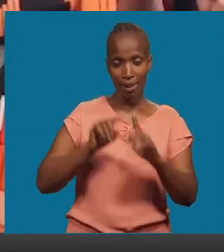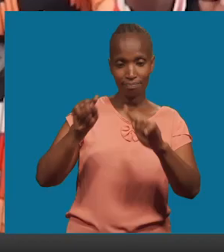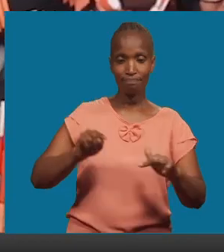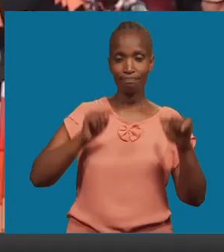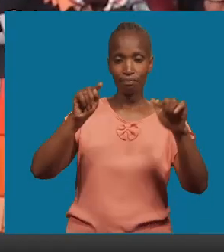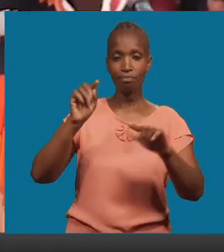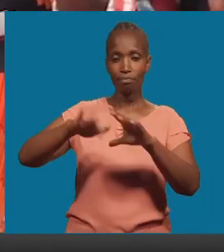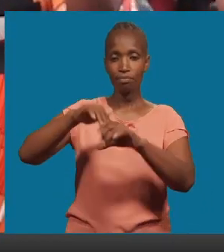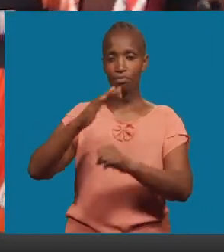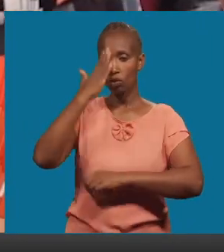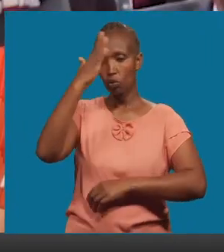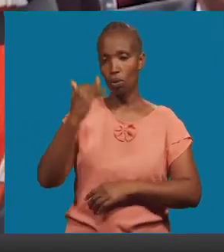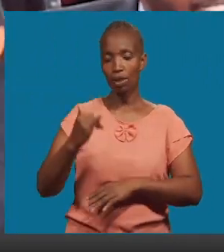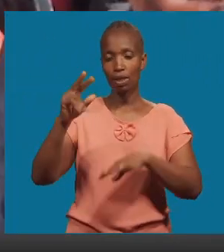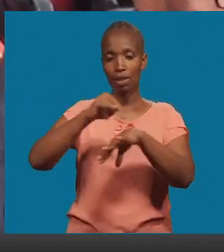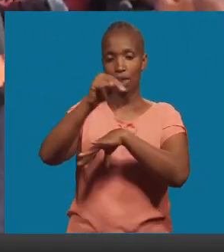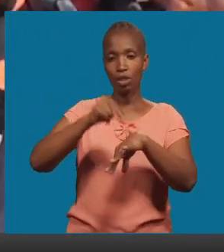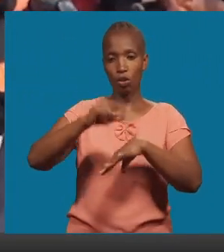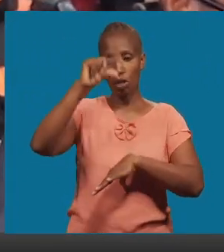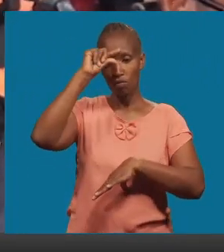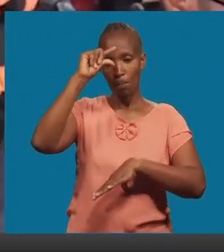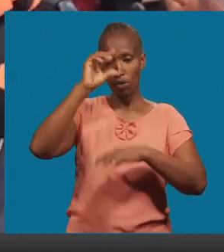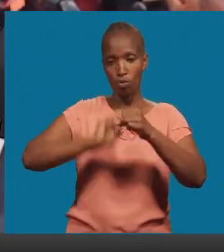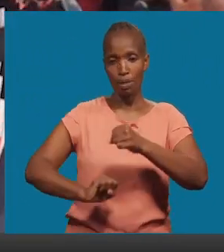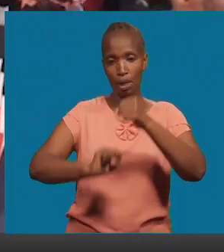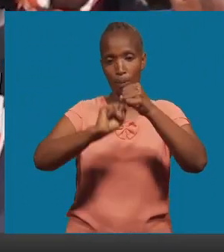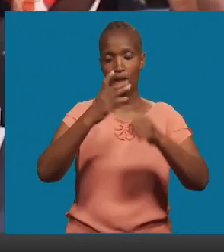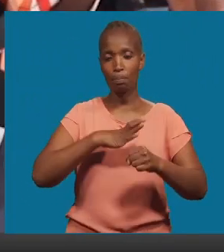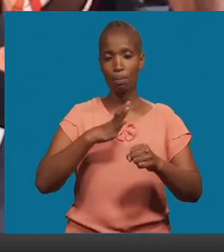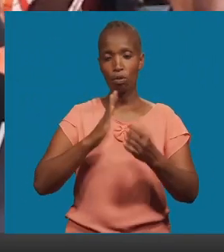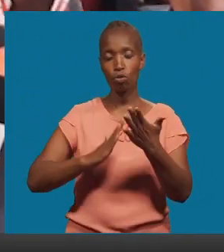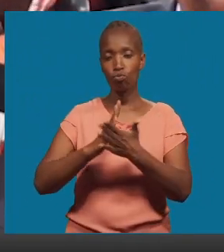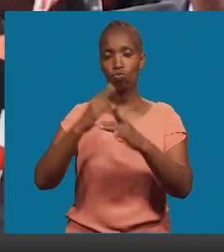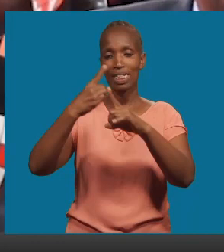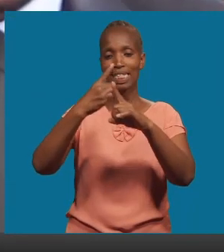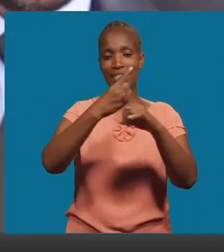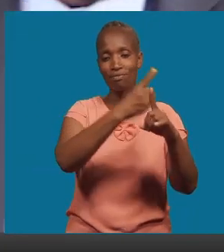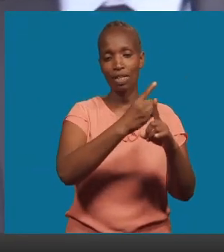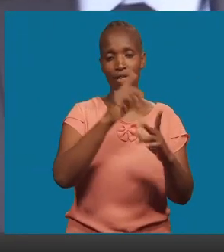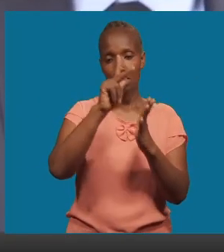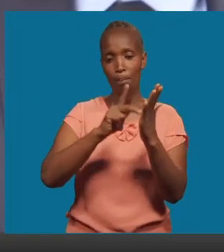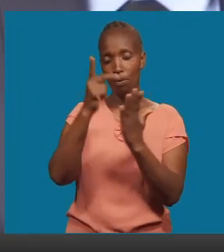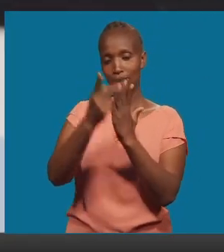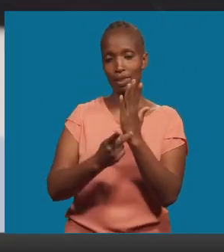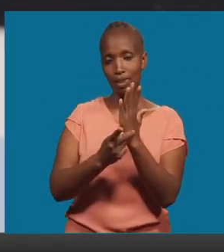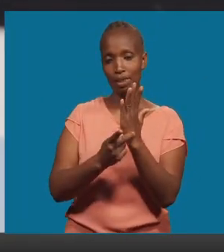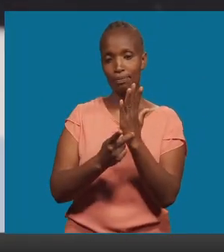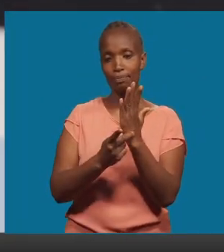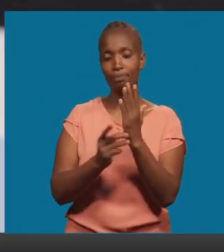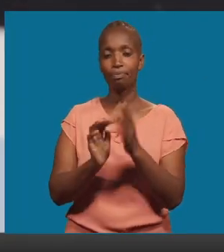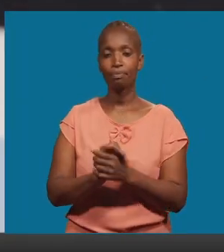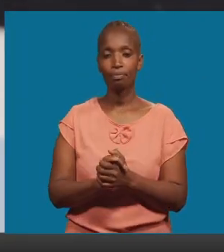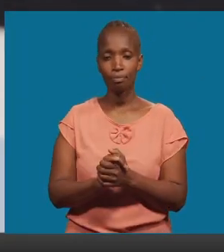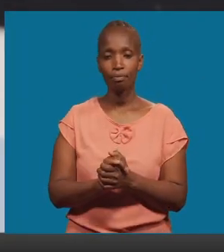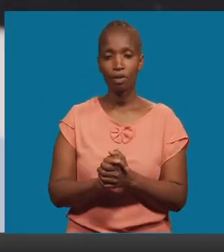walemavu wajitokeze kwa sababu serikali za county na ile ya kitaifa zinawasaidia watoto hao kupitia kwa miradi tofauti. What we need to do,